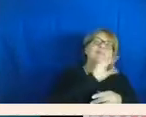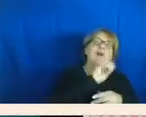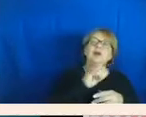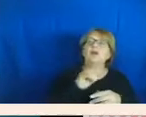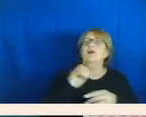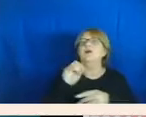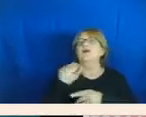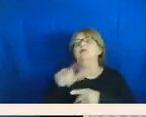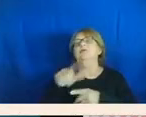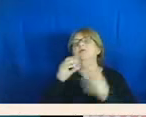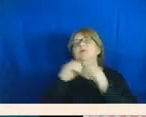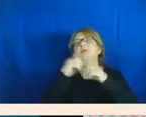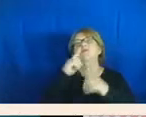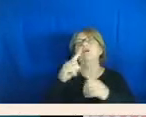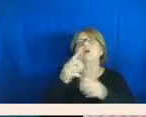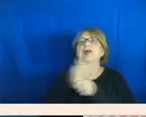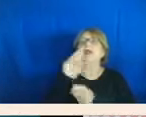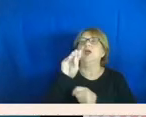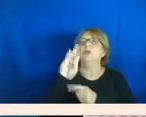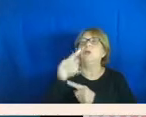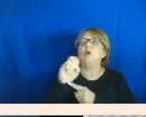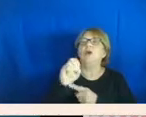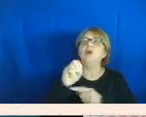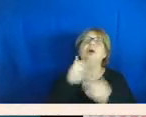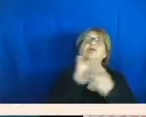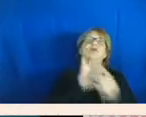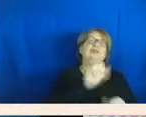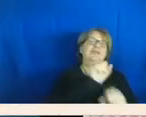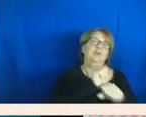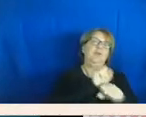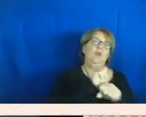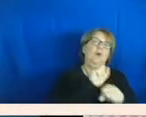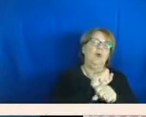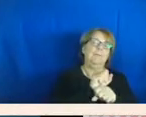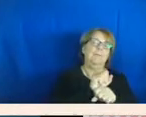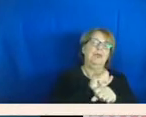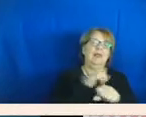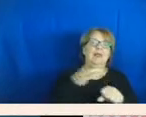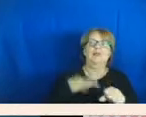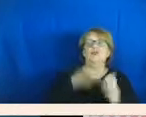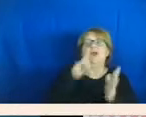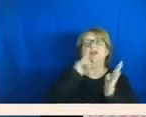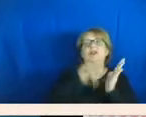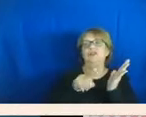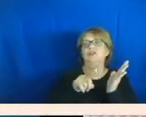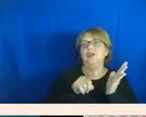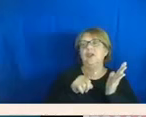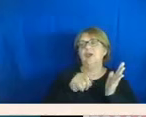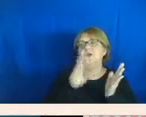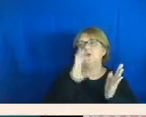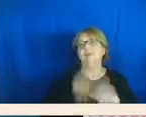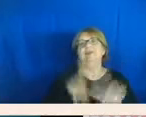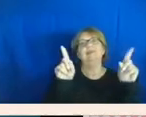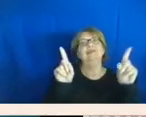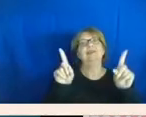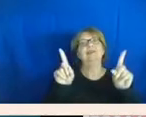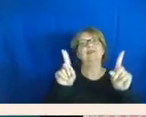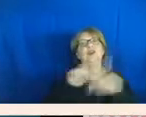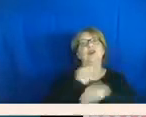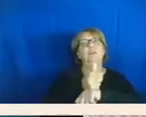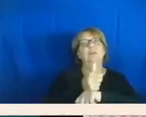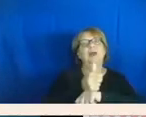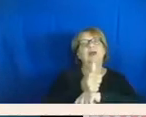of the employment, the credit check that they're going to do is going to be different based on where